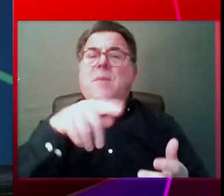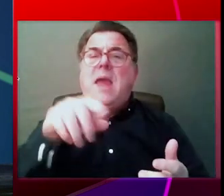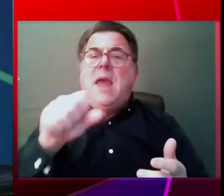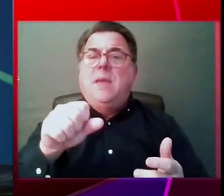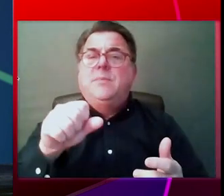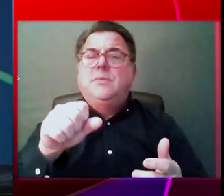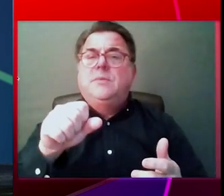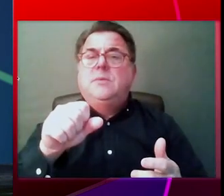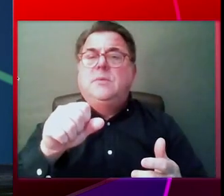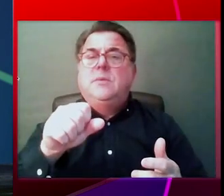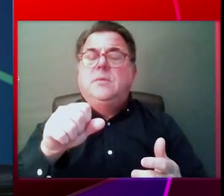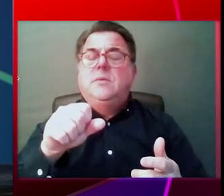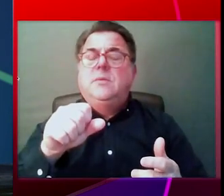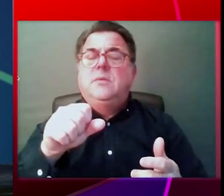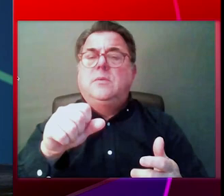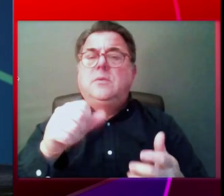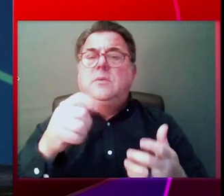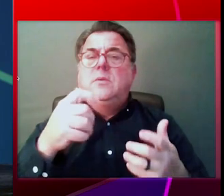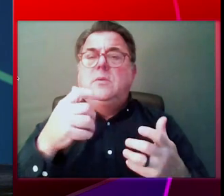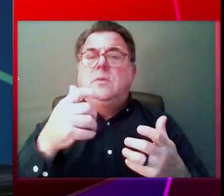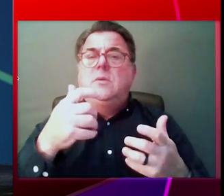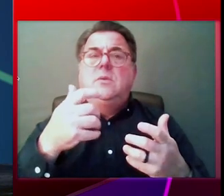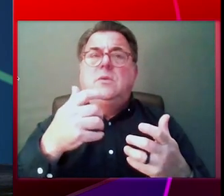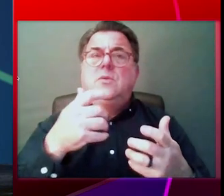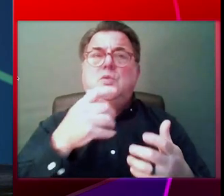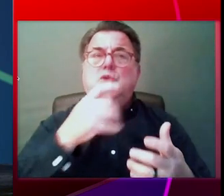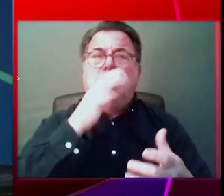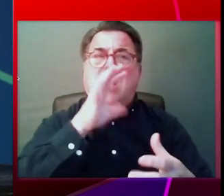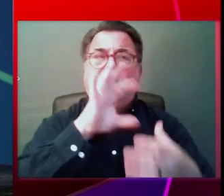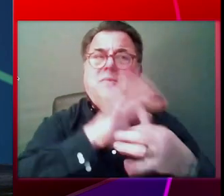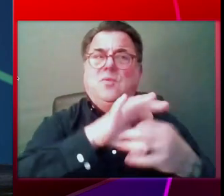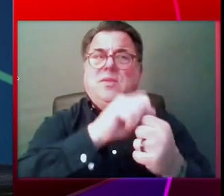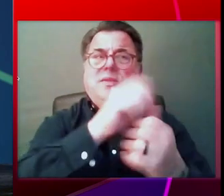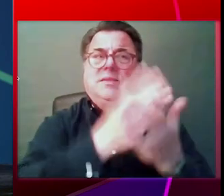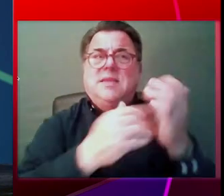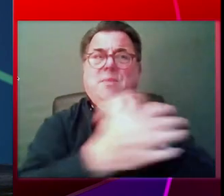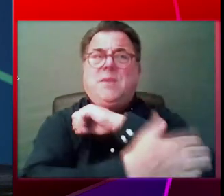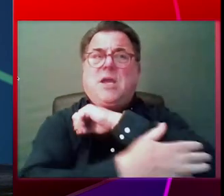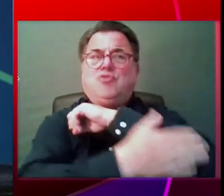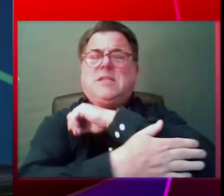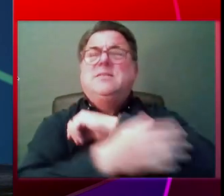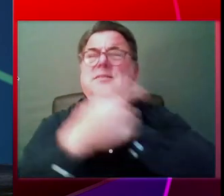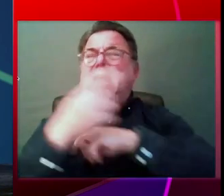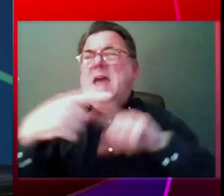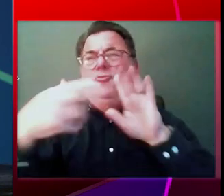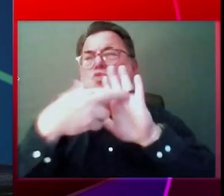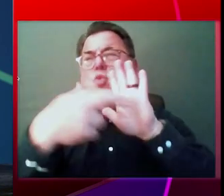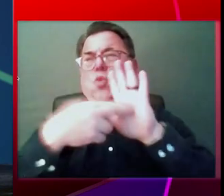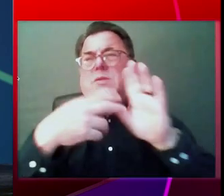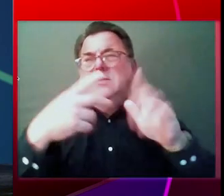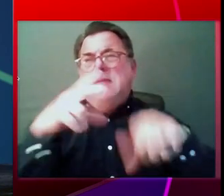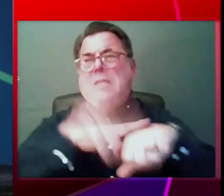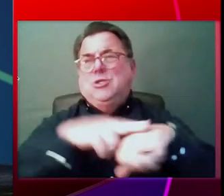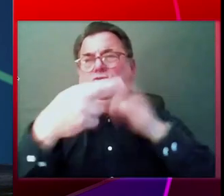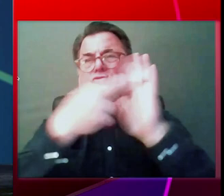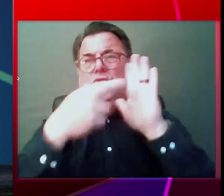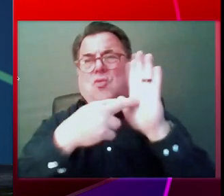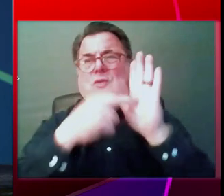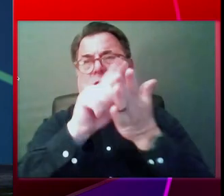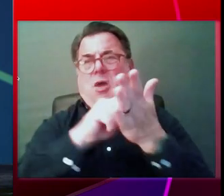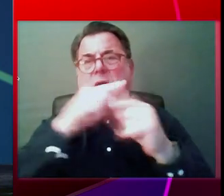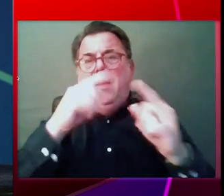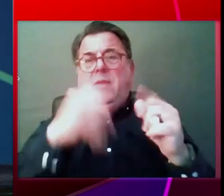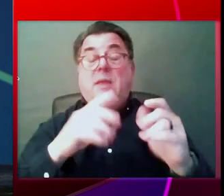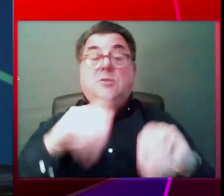with countries that we shouldn't be engaging with, right? Per ITAR regulations, things like that. So delivering an API